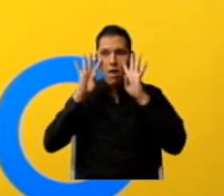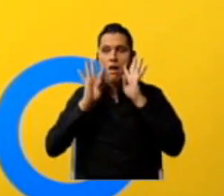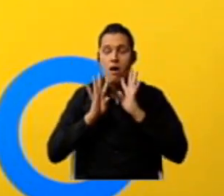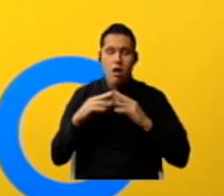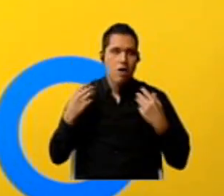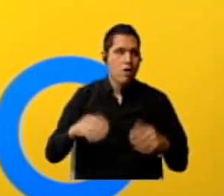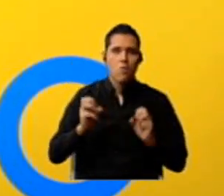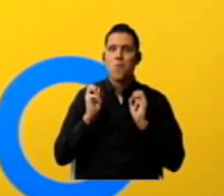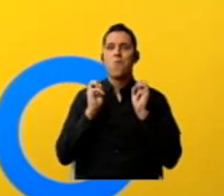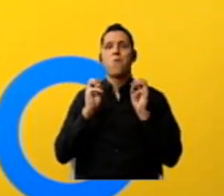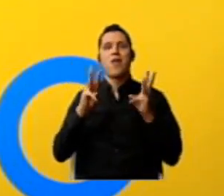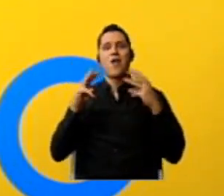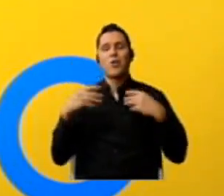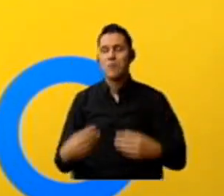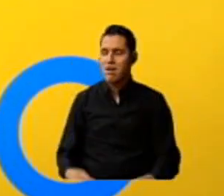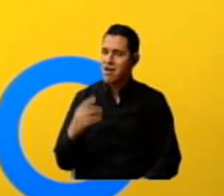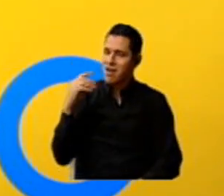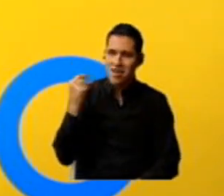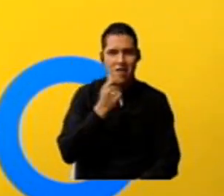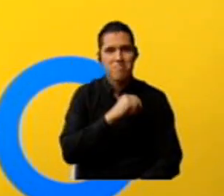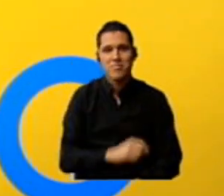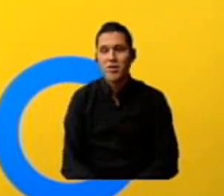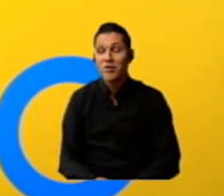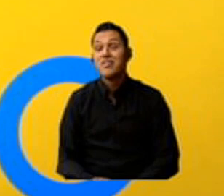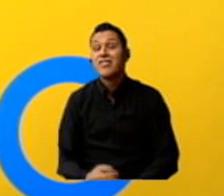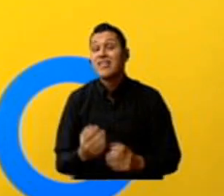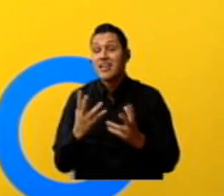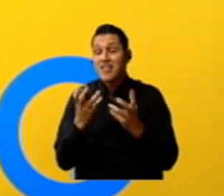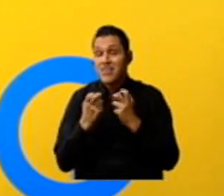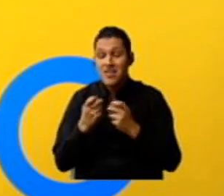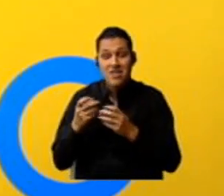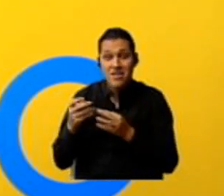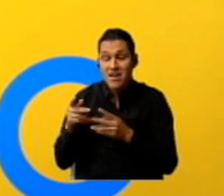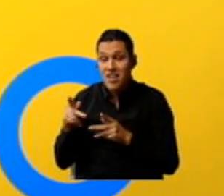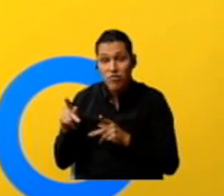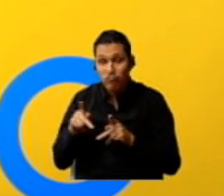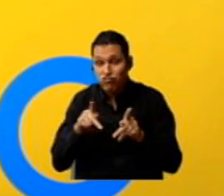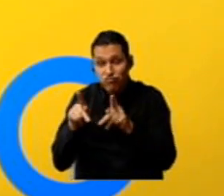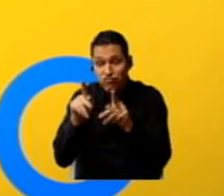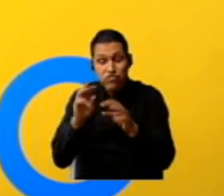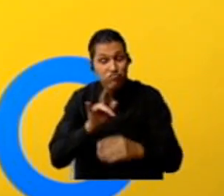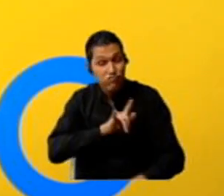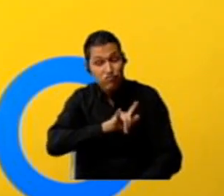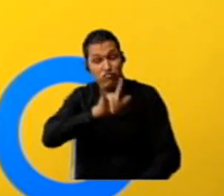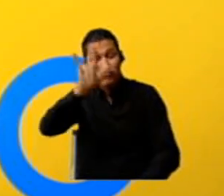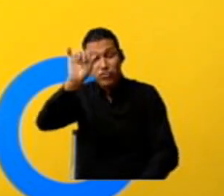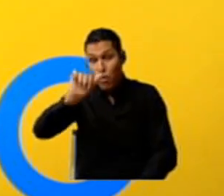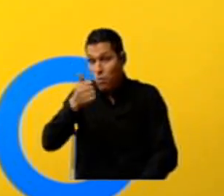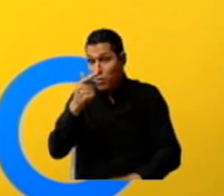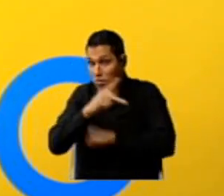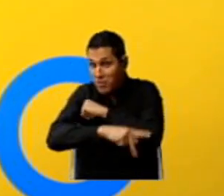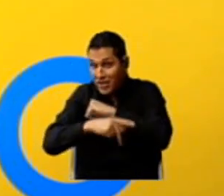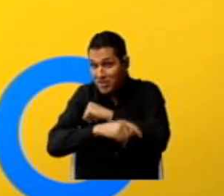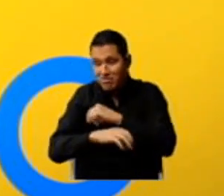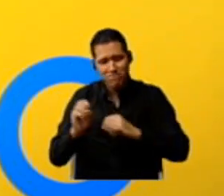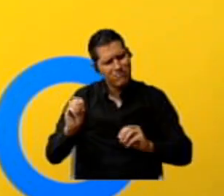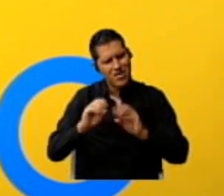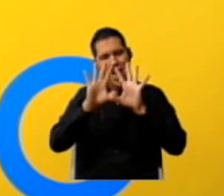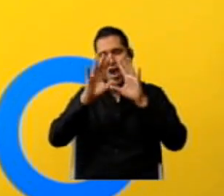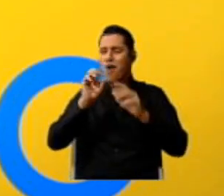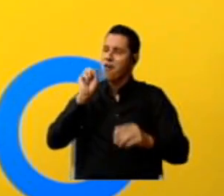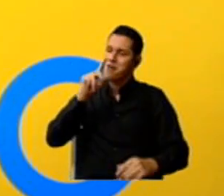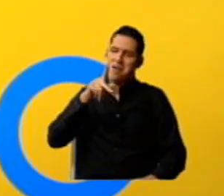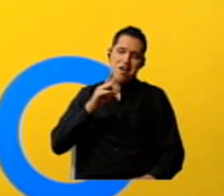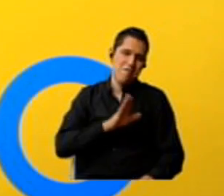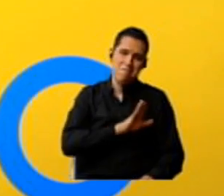Wow, that was fast. Do you want to travel to another country? Yeah, please, let's go. Okay, but calm